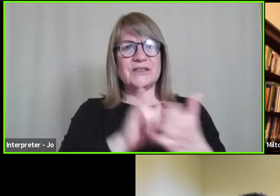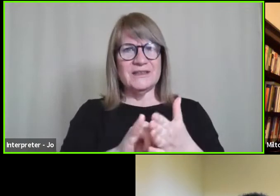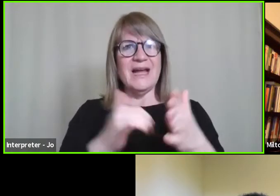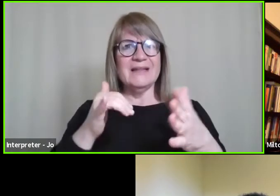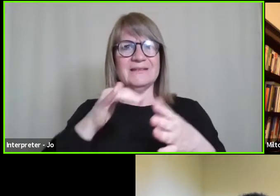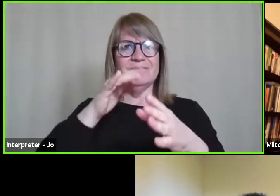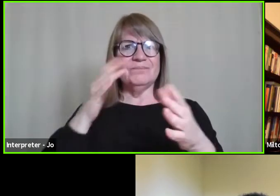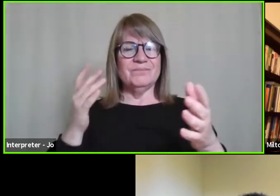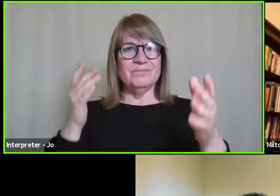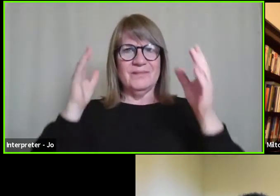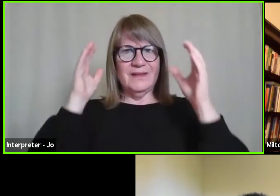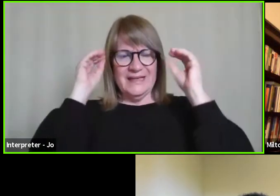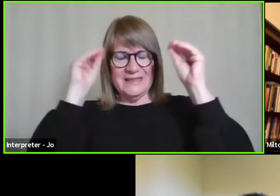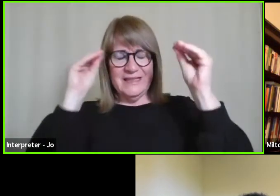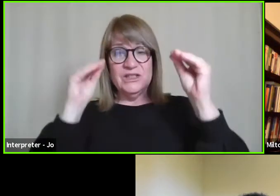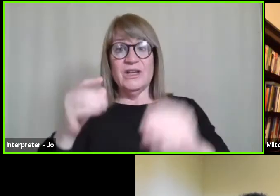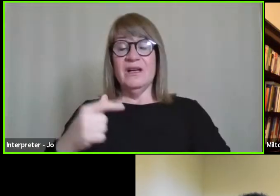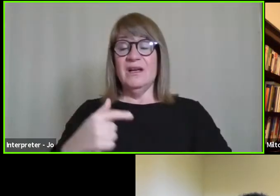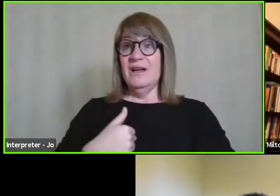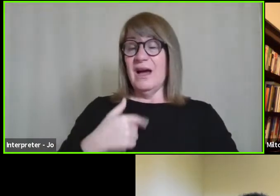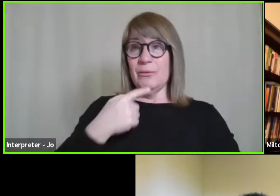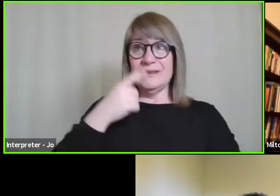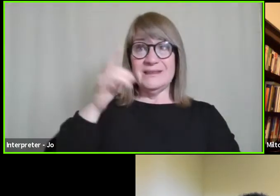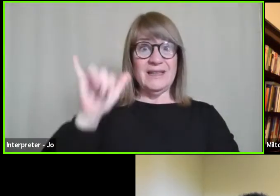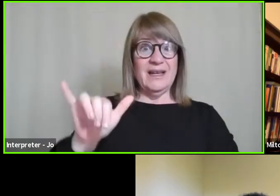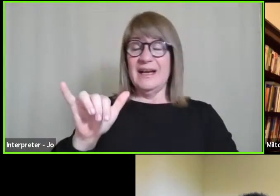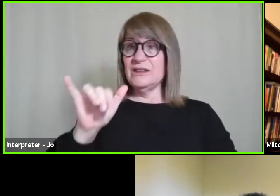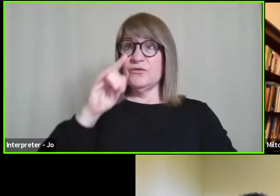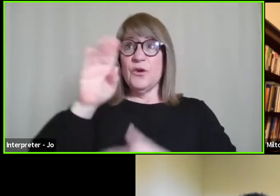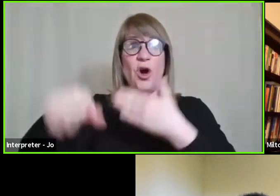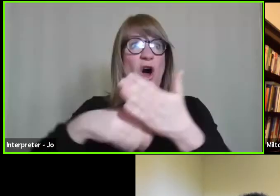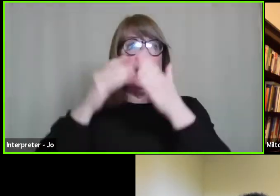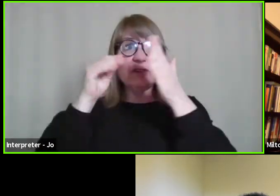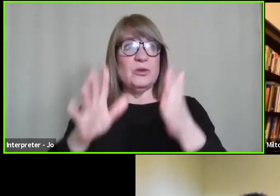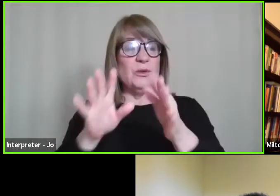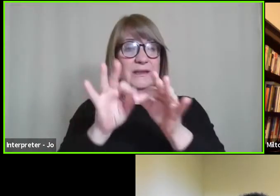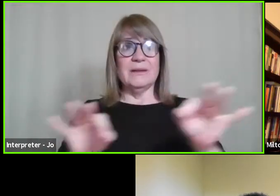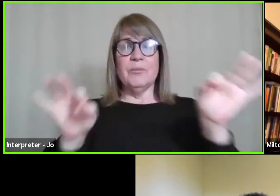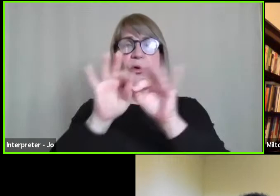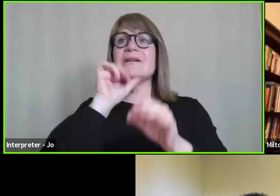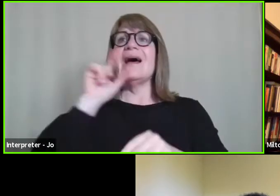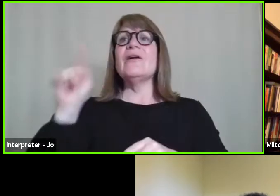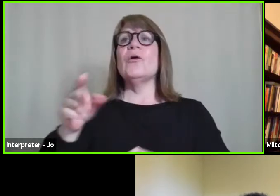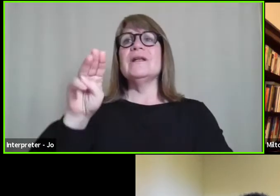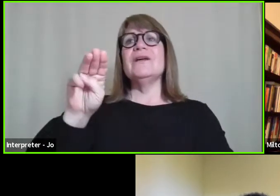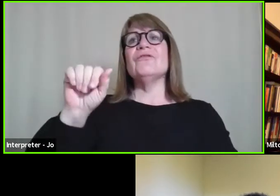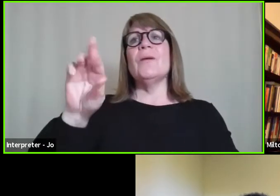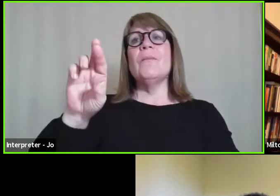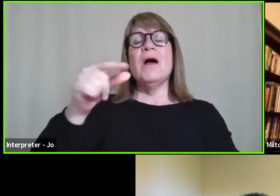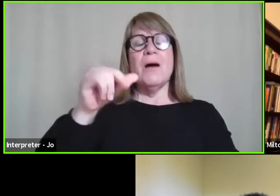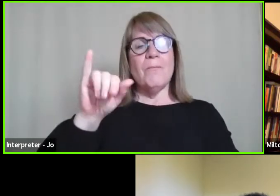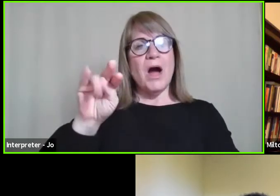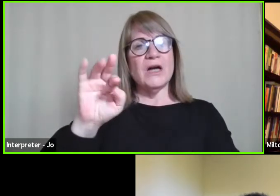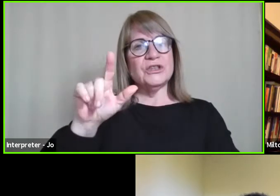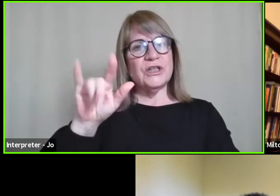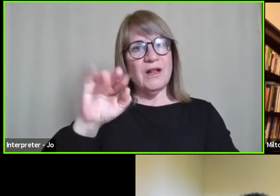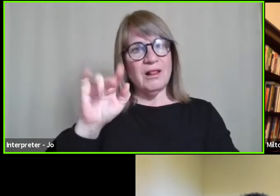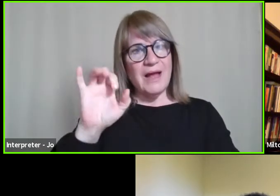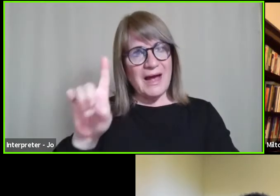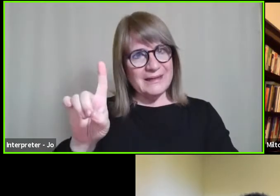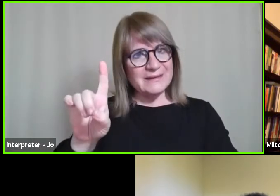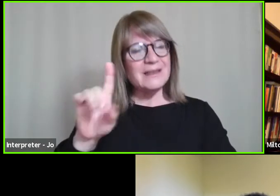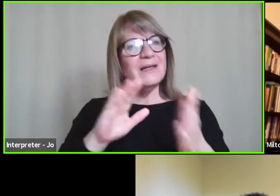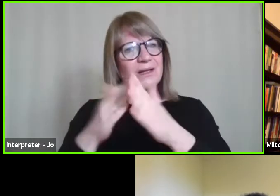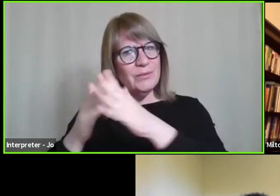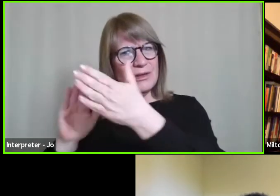for all of our students not just those who come from marginalized communities but also students you know who might be quite identifying or not seeing